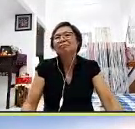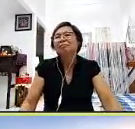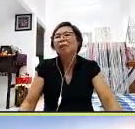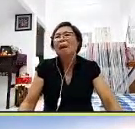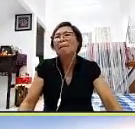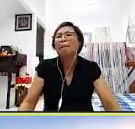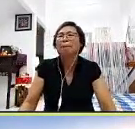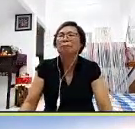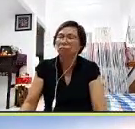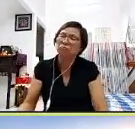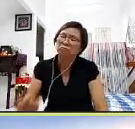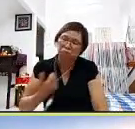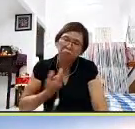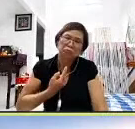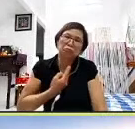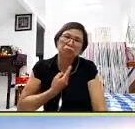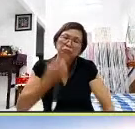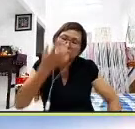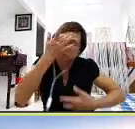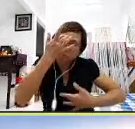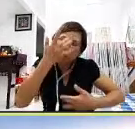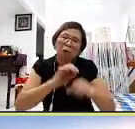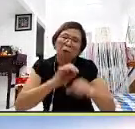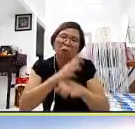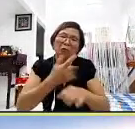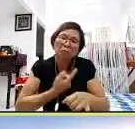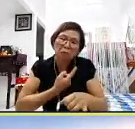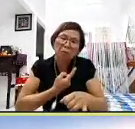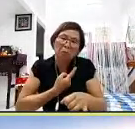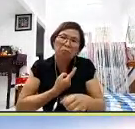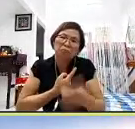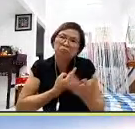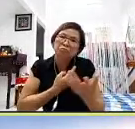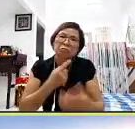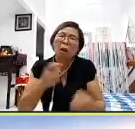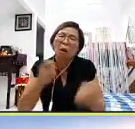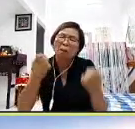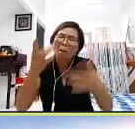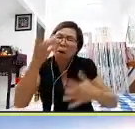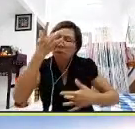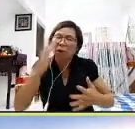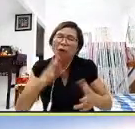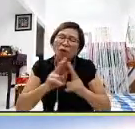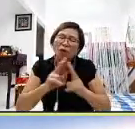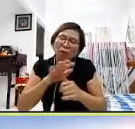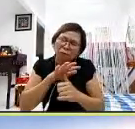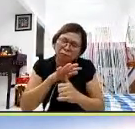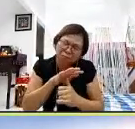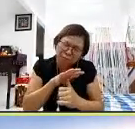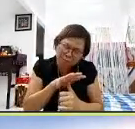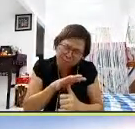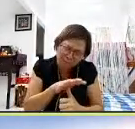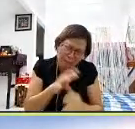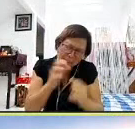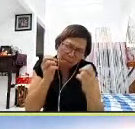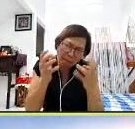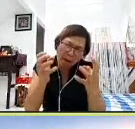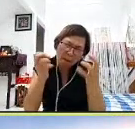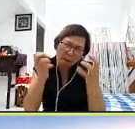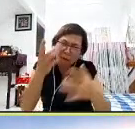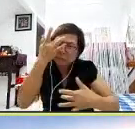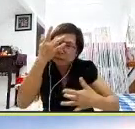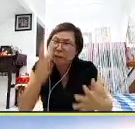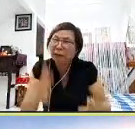do it alone, do it that way. And many patients actually very depressed. So many patients, when you are